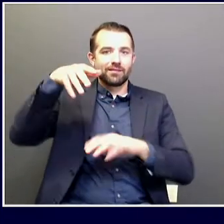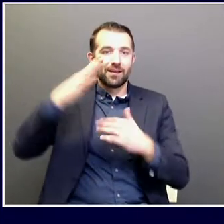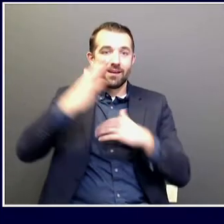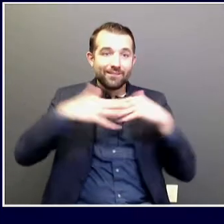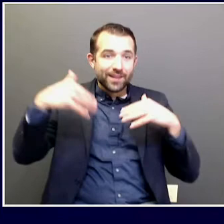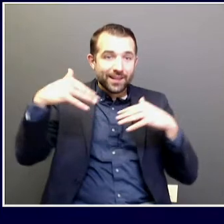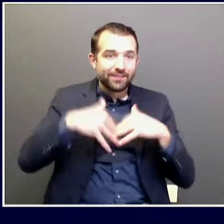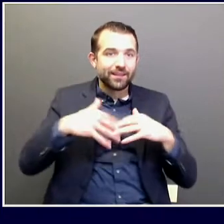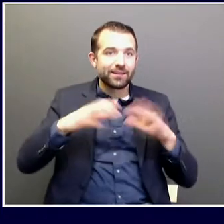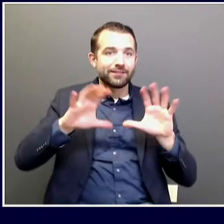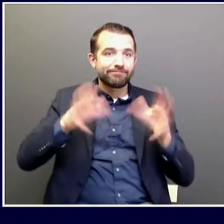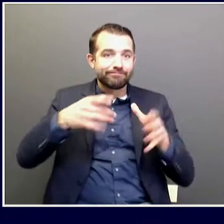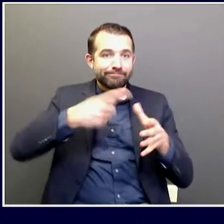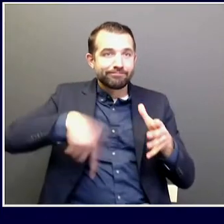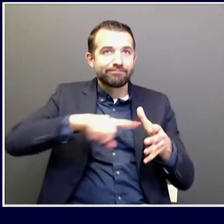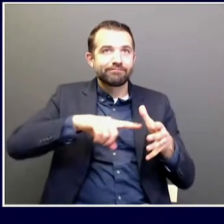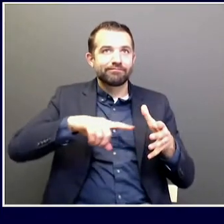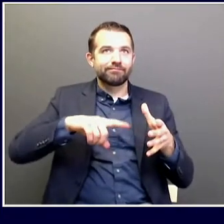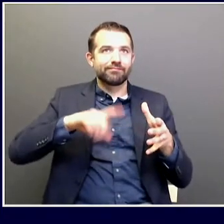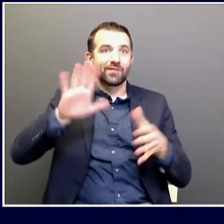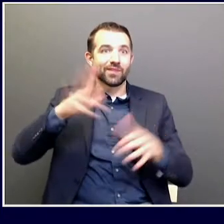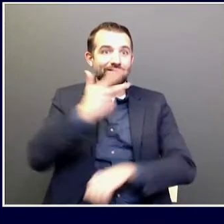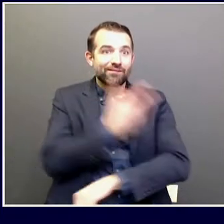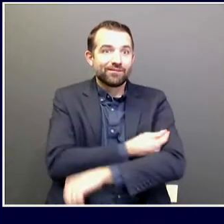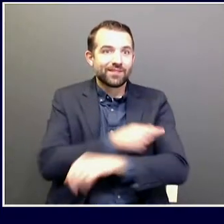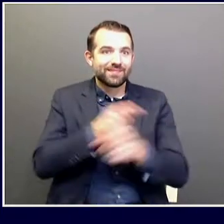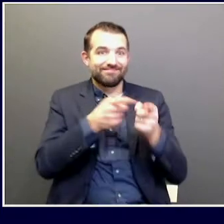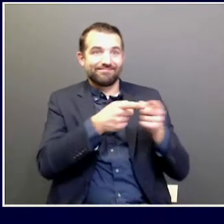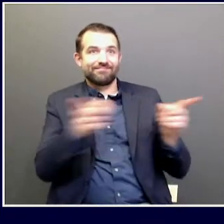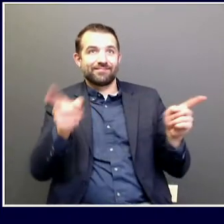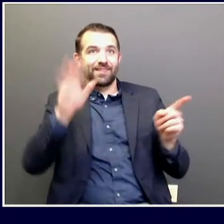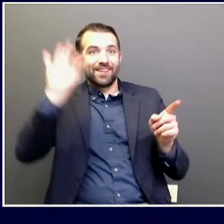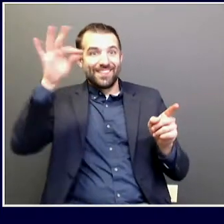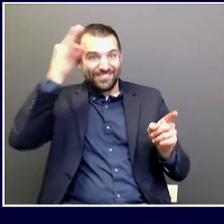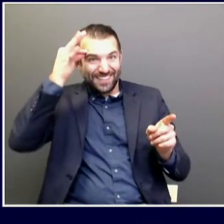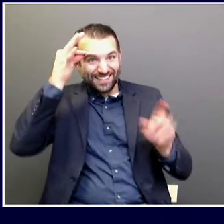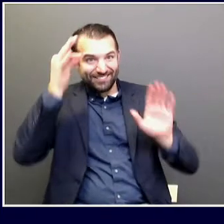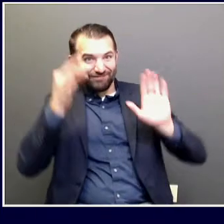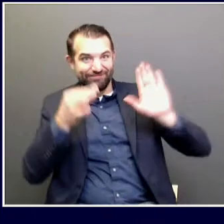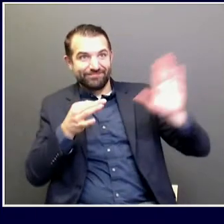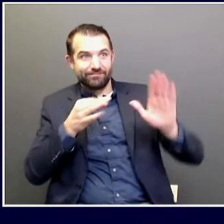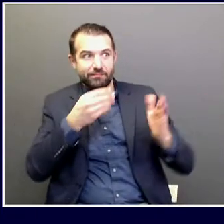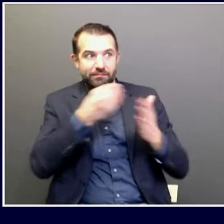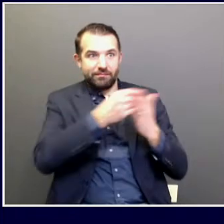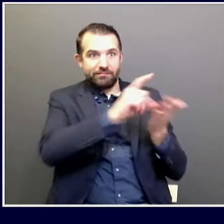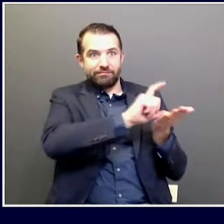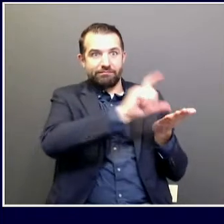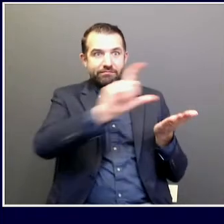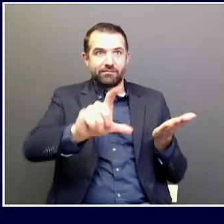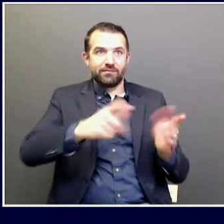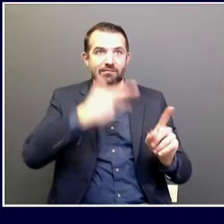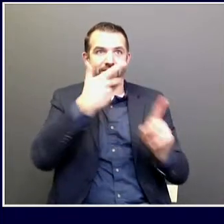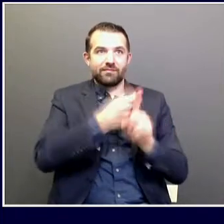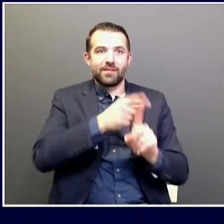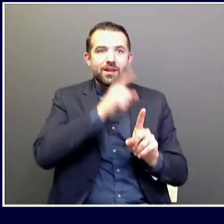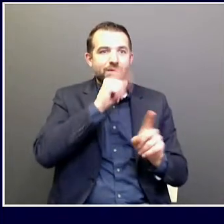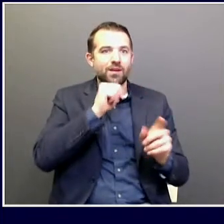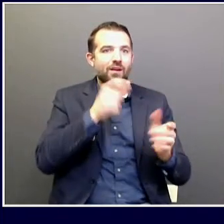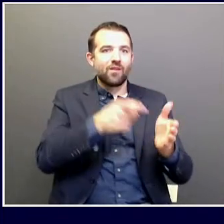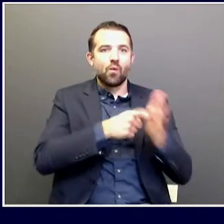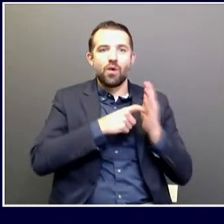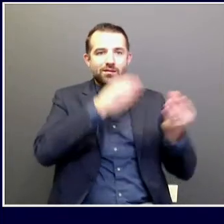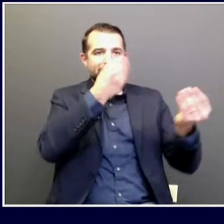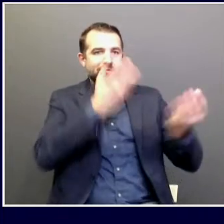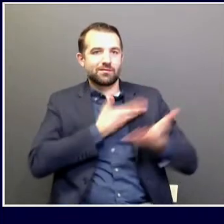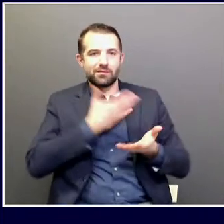employees. Because they get their vaccine directly from the federal supply, they don't have an obligation to report into us, but only to